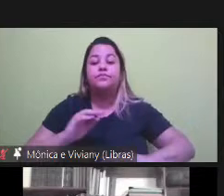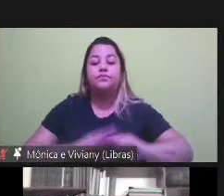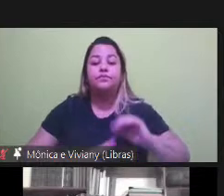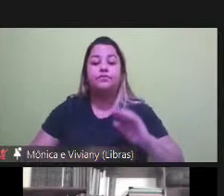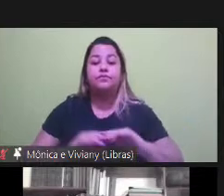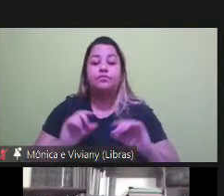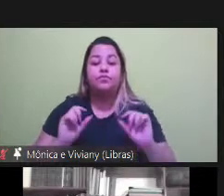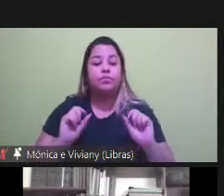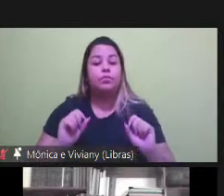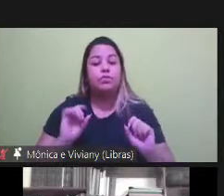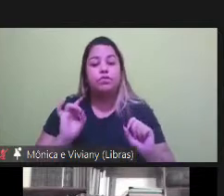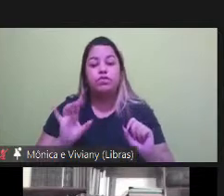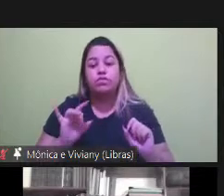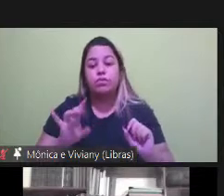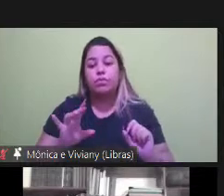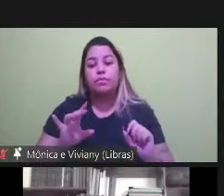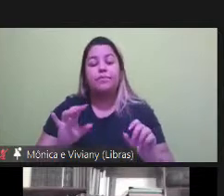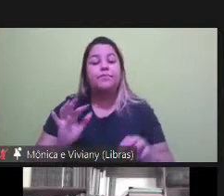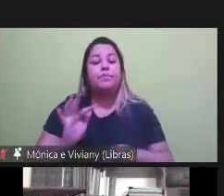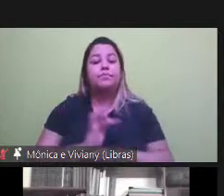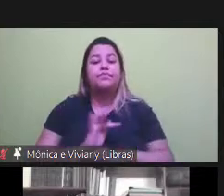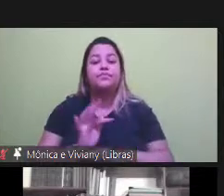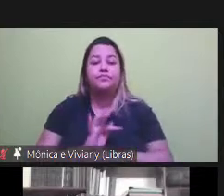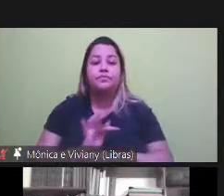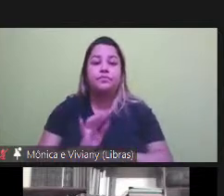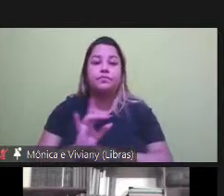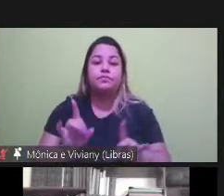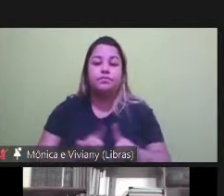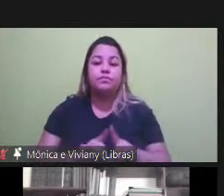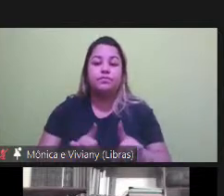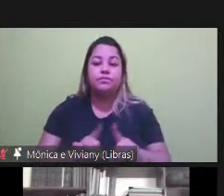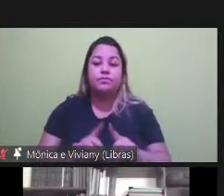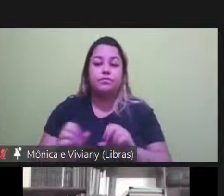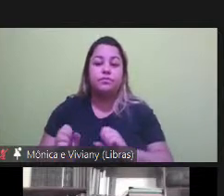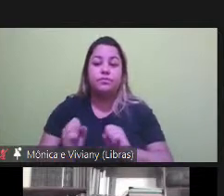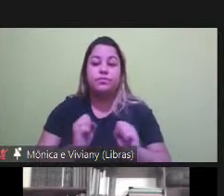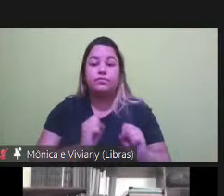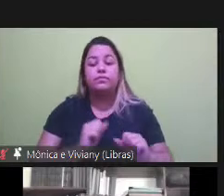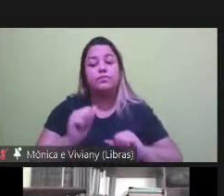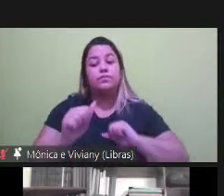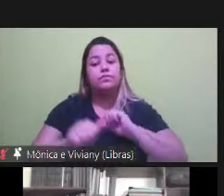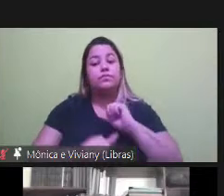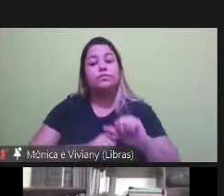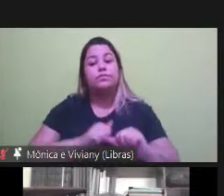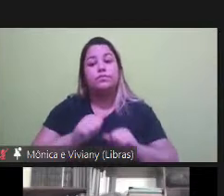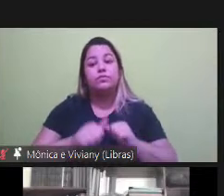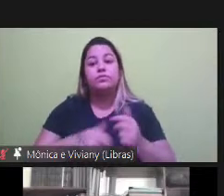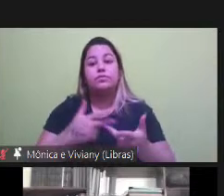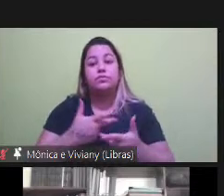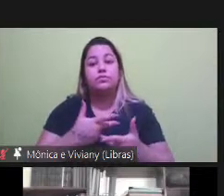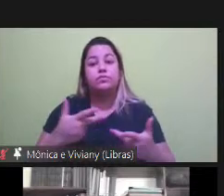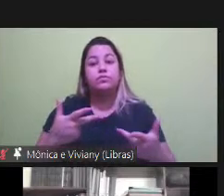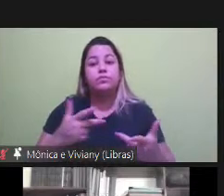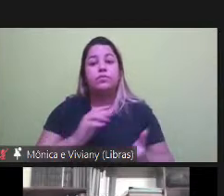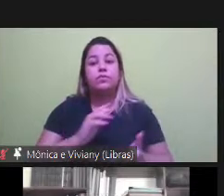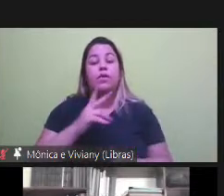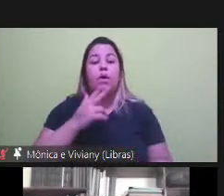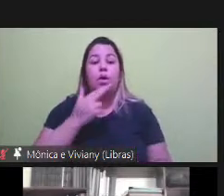only teach concerning citizenship, but also that will teach other and